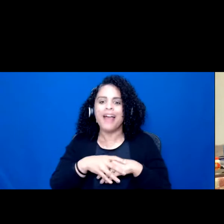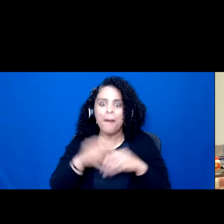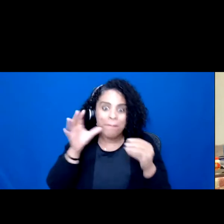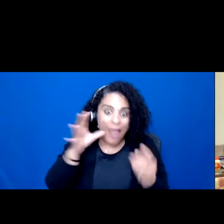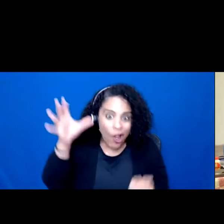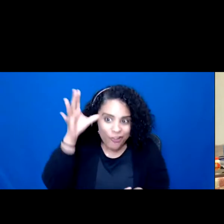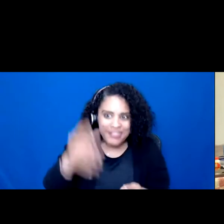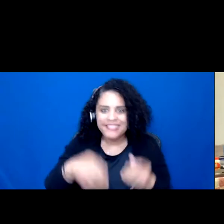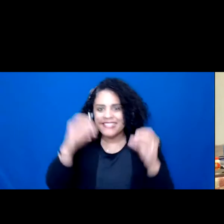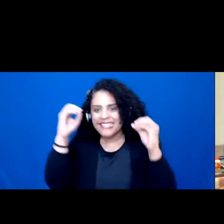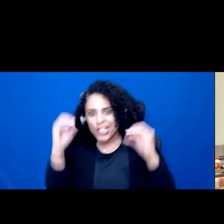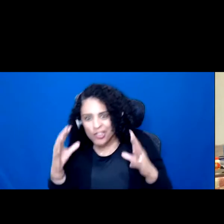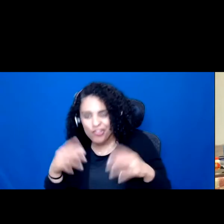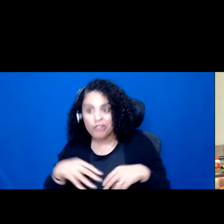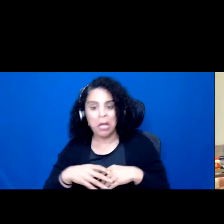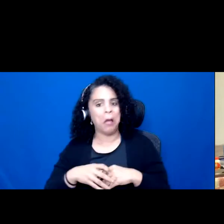teachers,